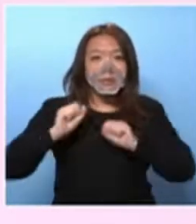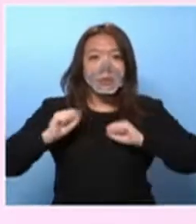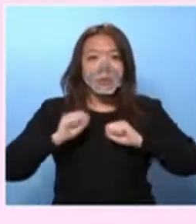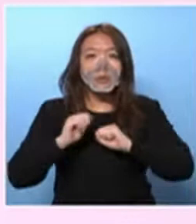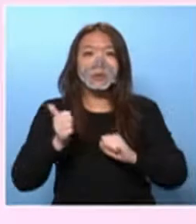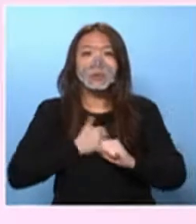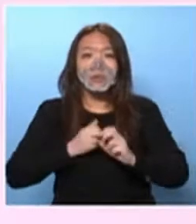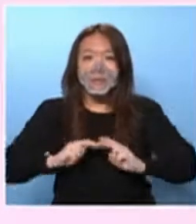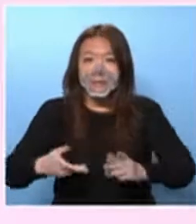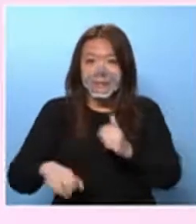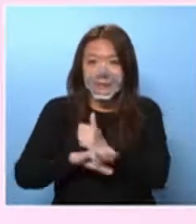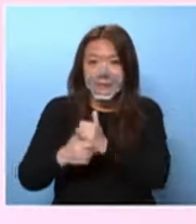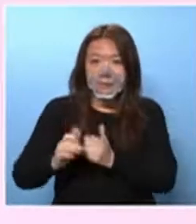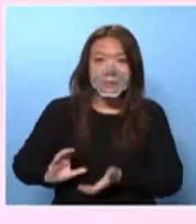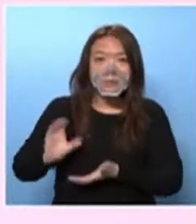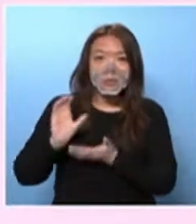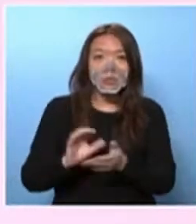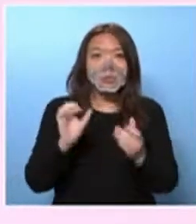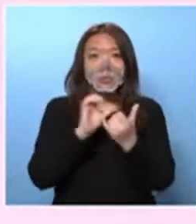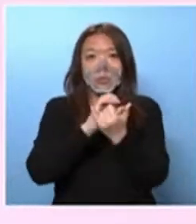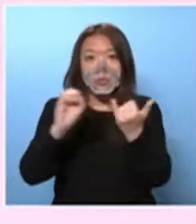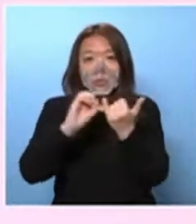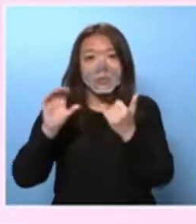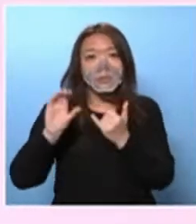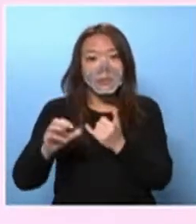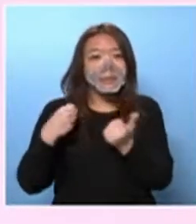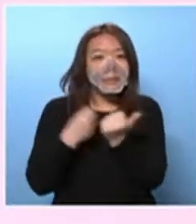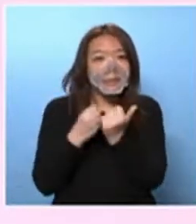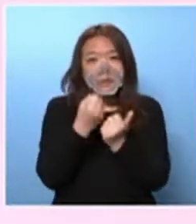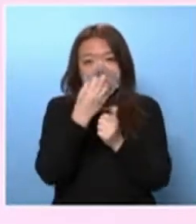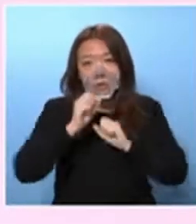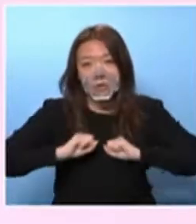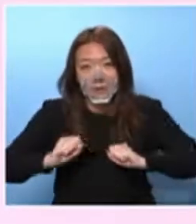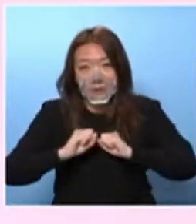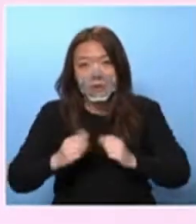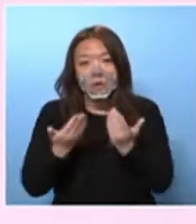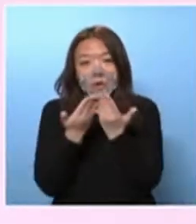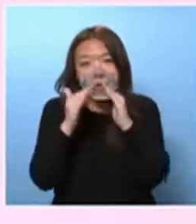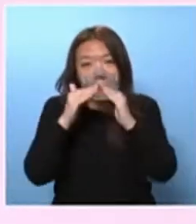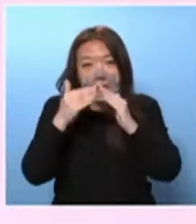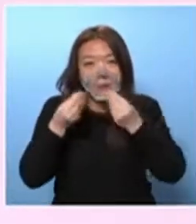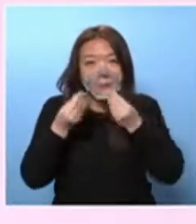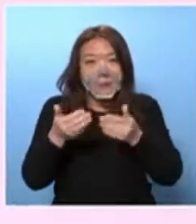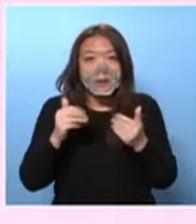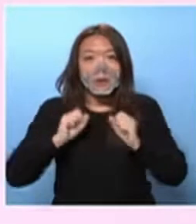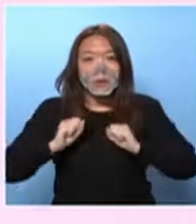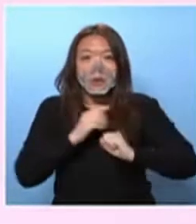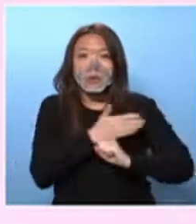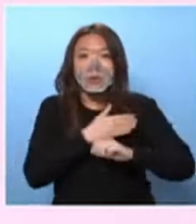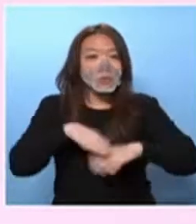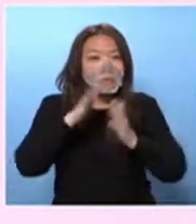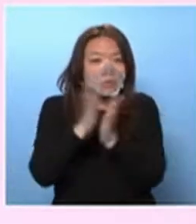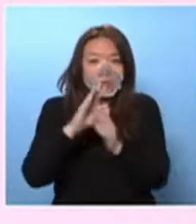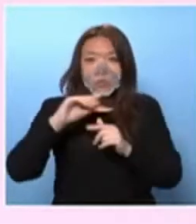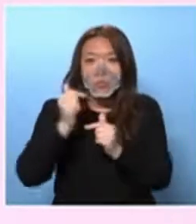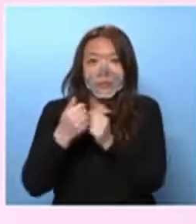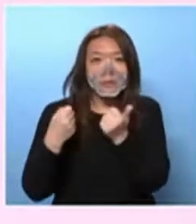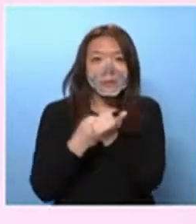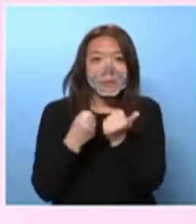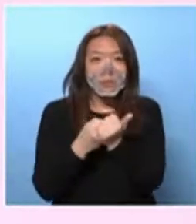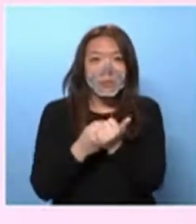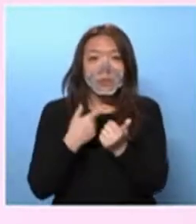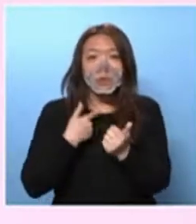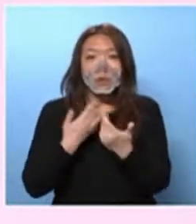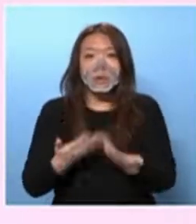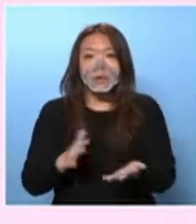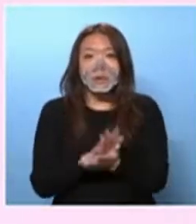These efforts encourage collaboration among different sectors of the community in fostering a strong sports culture. In 2019, the government injected $6 billion into